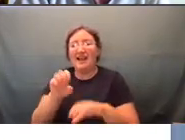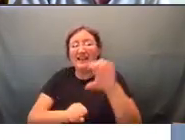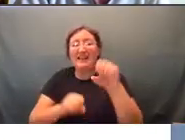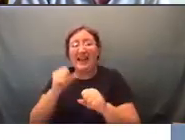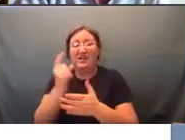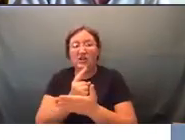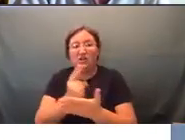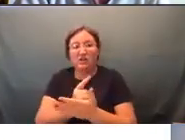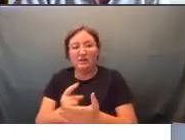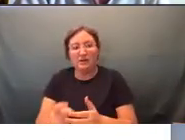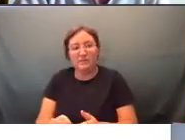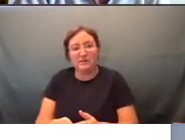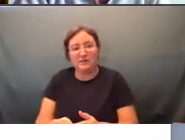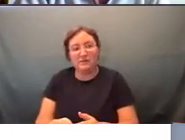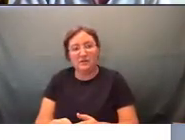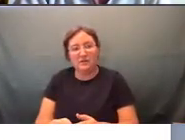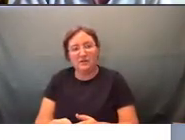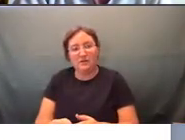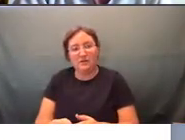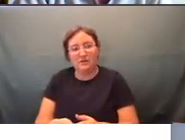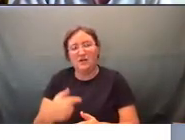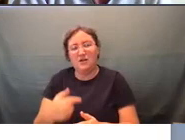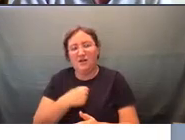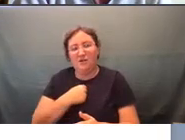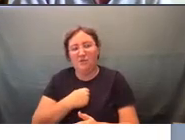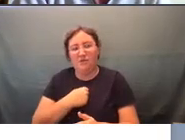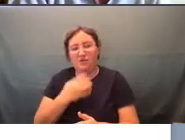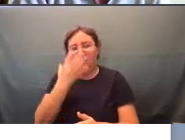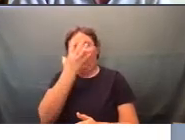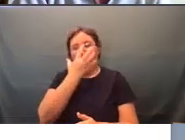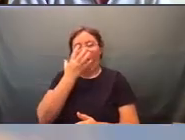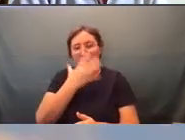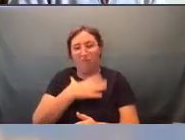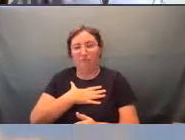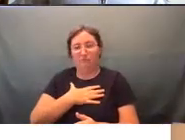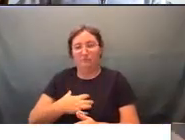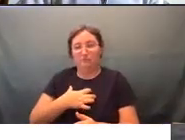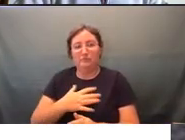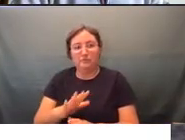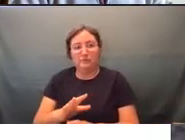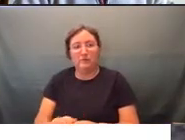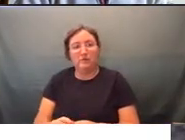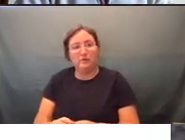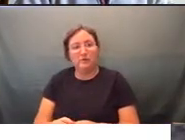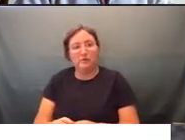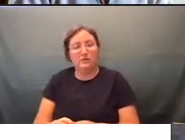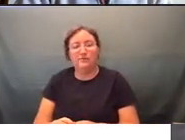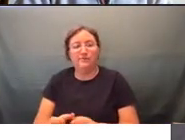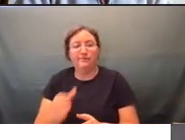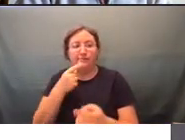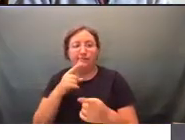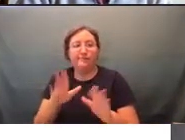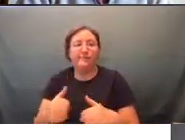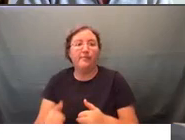can turn this around. Oh, I apologize for the sickness. Next slide, so I can straighten it out.